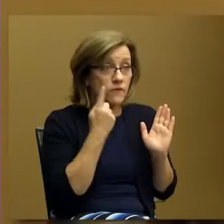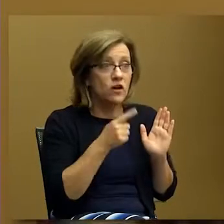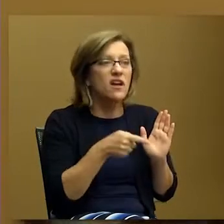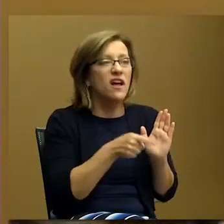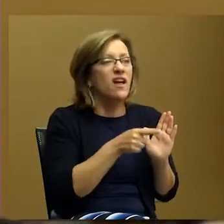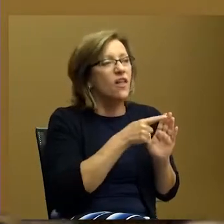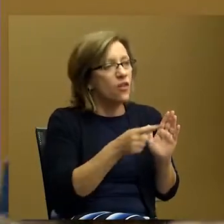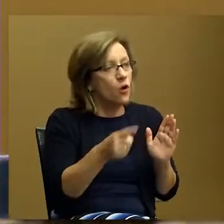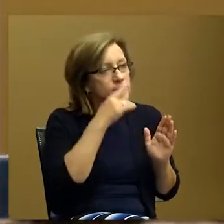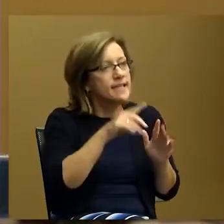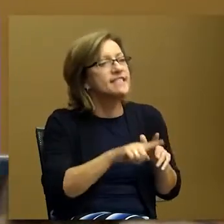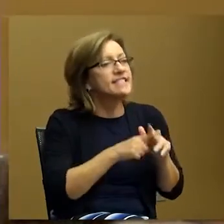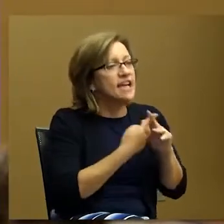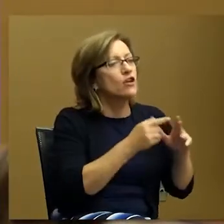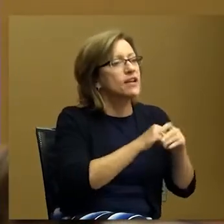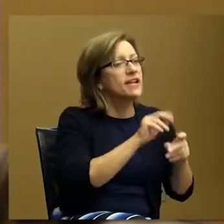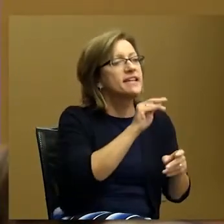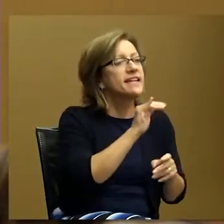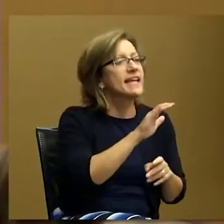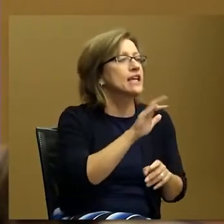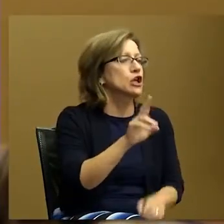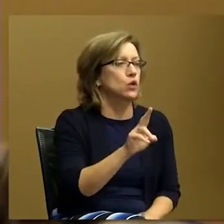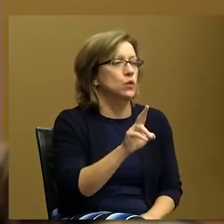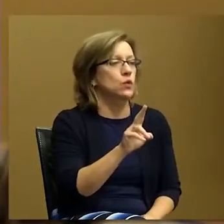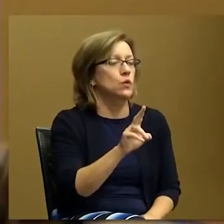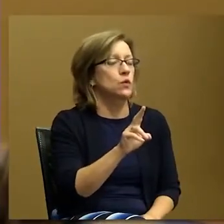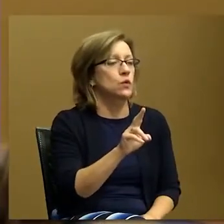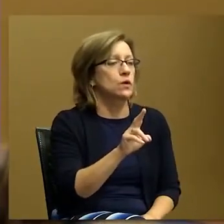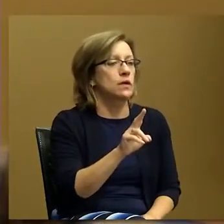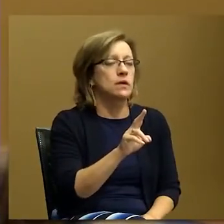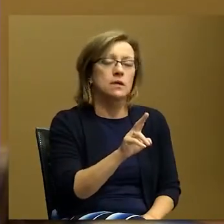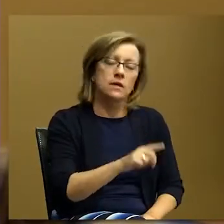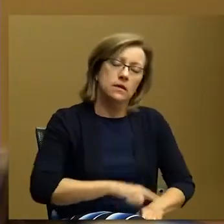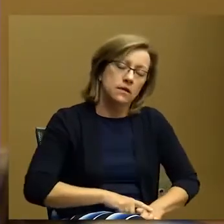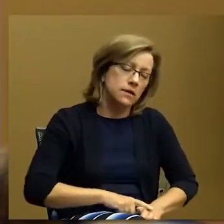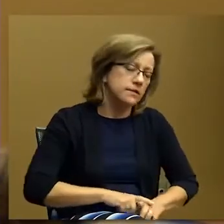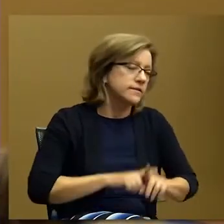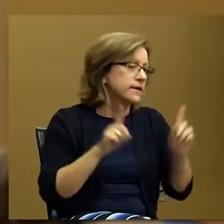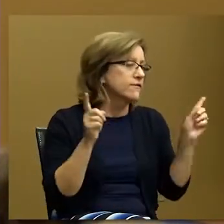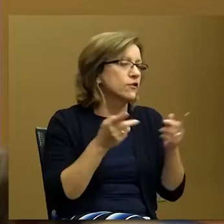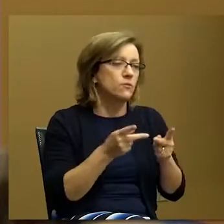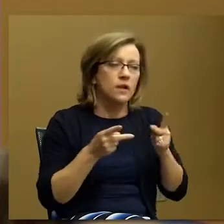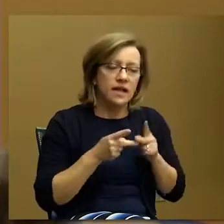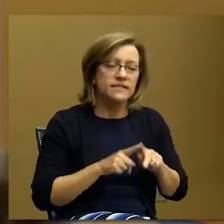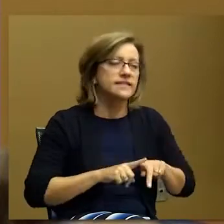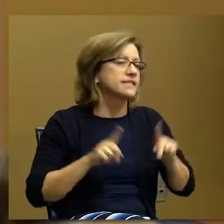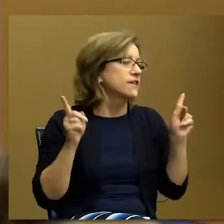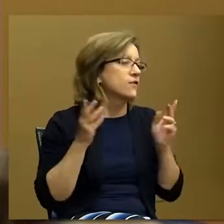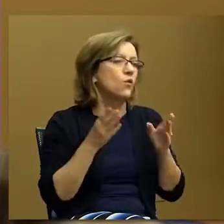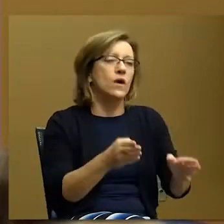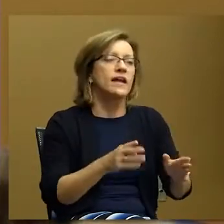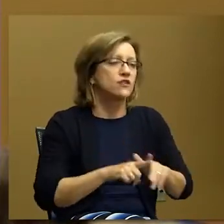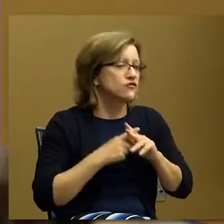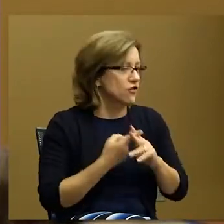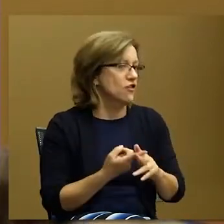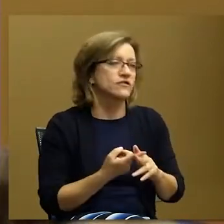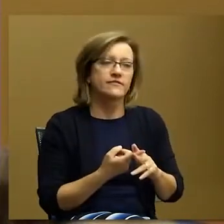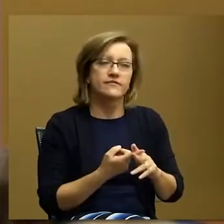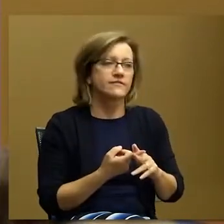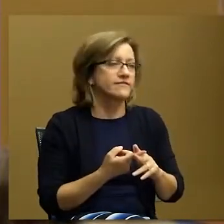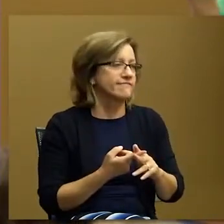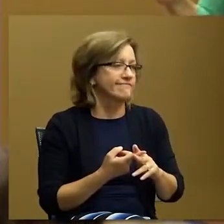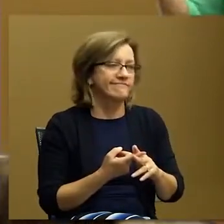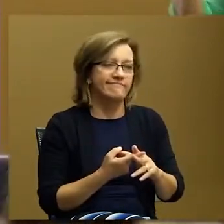NICU. And that's a whole nother place and a whole nother way of being brought into